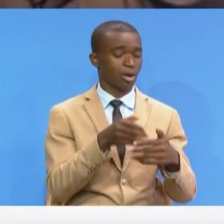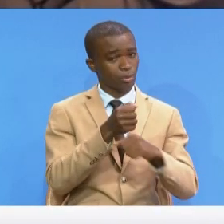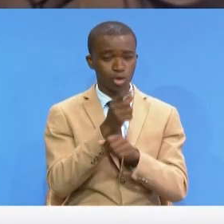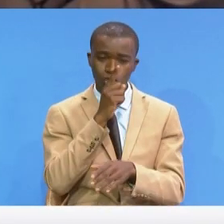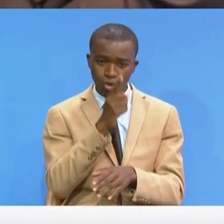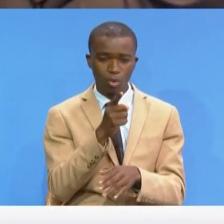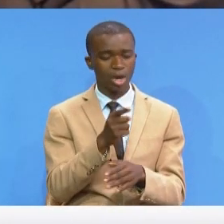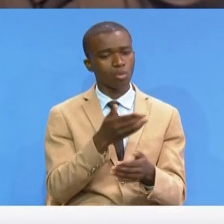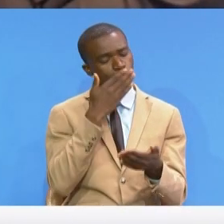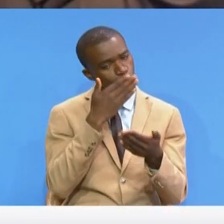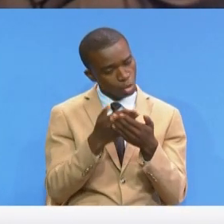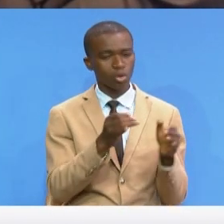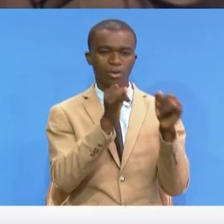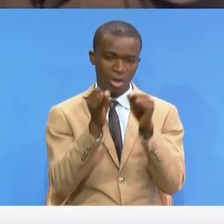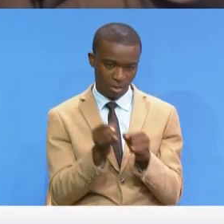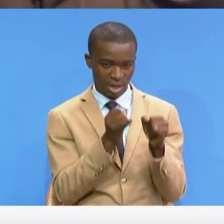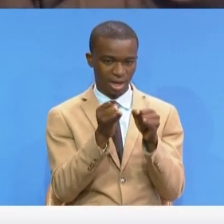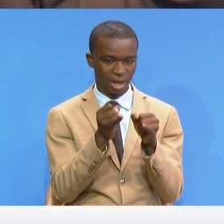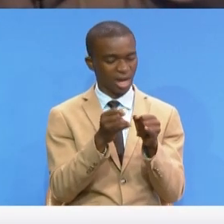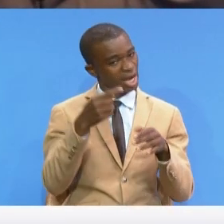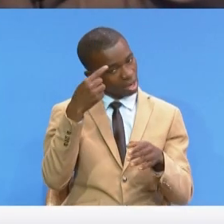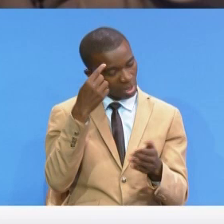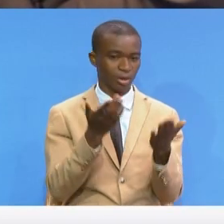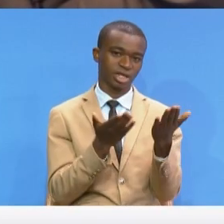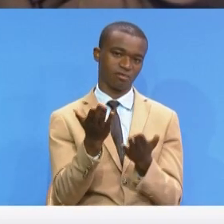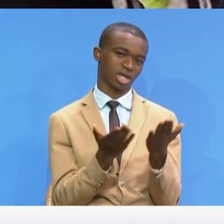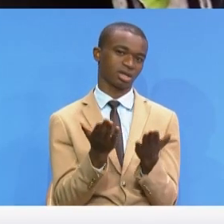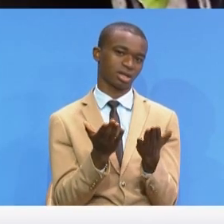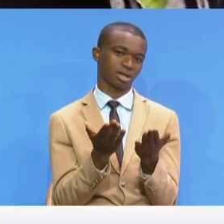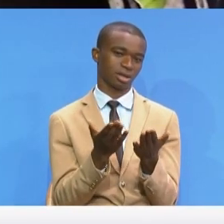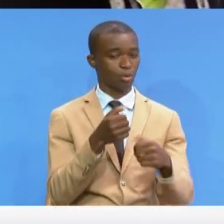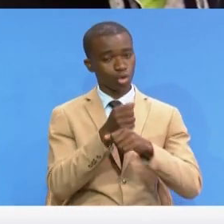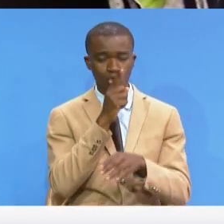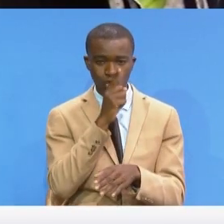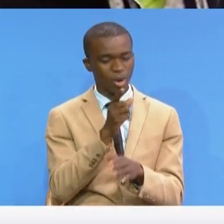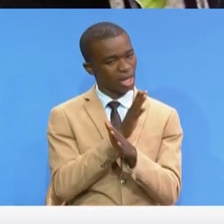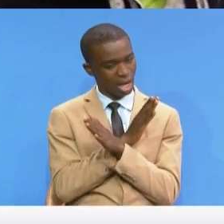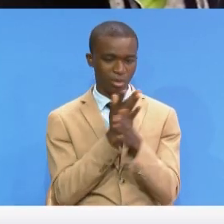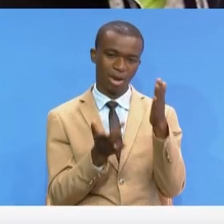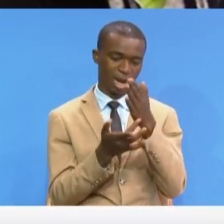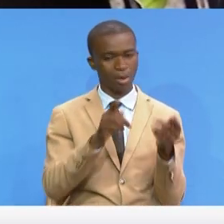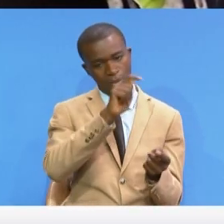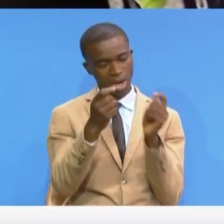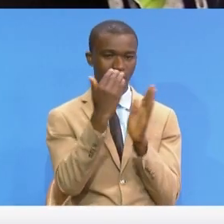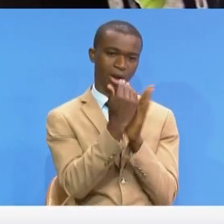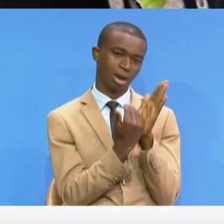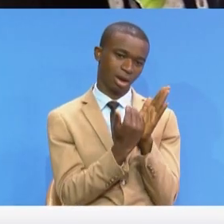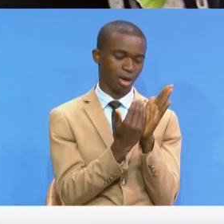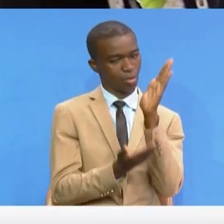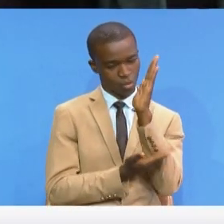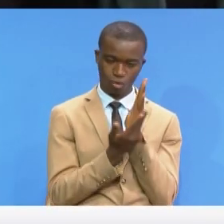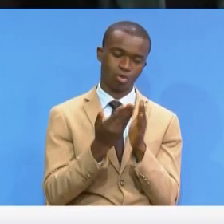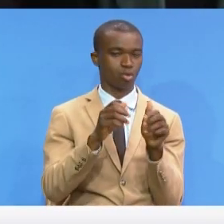effective implementation of e-government services, ensuring that Zambia's digital transformation agenda is on